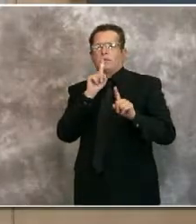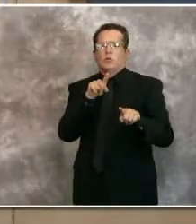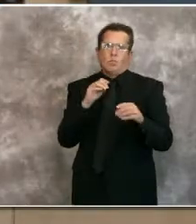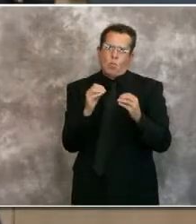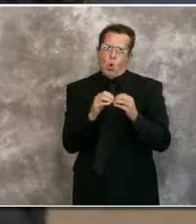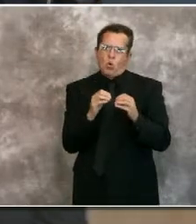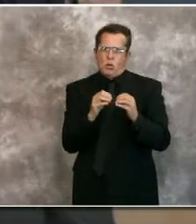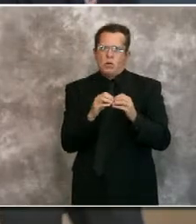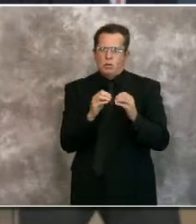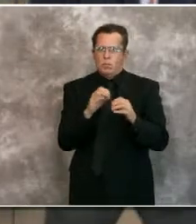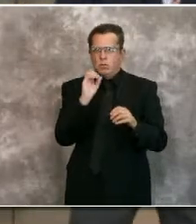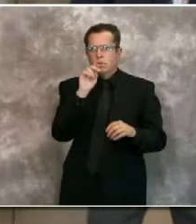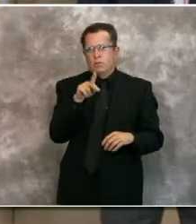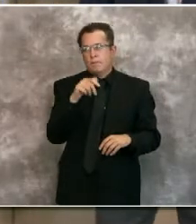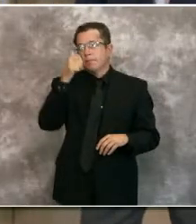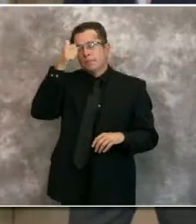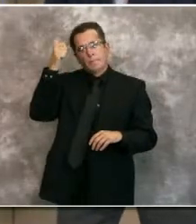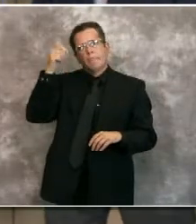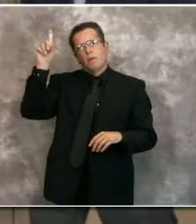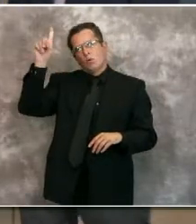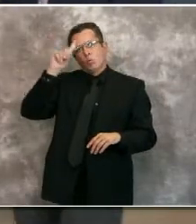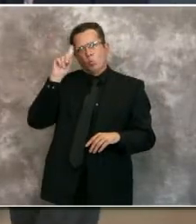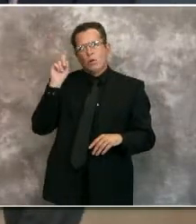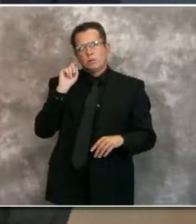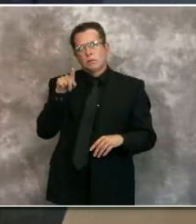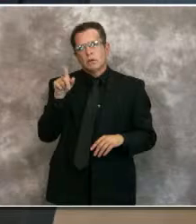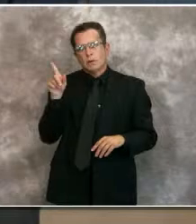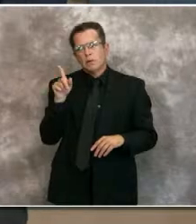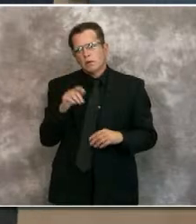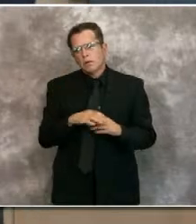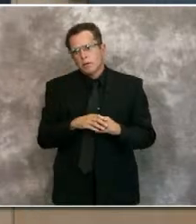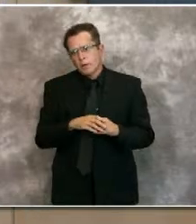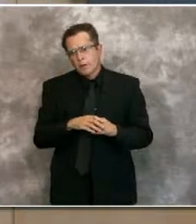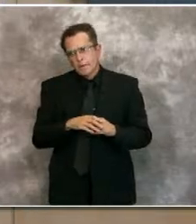Thank you. And if I could, just want to see if you could.